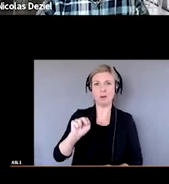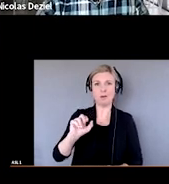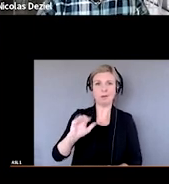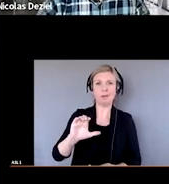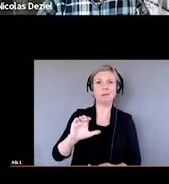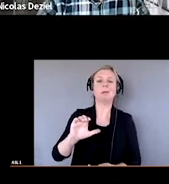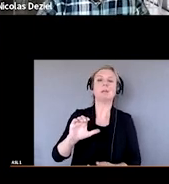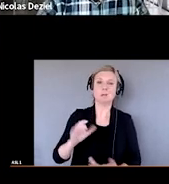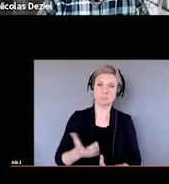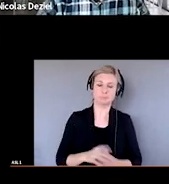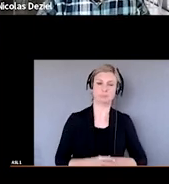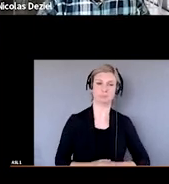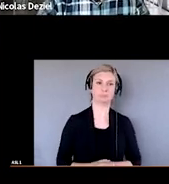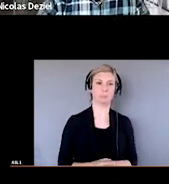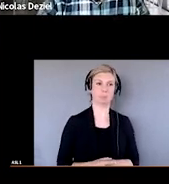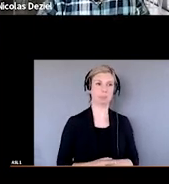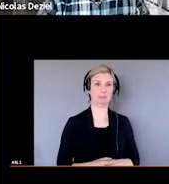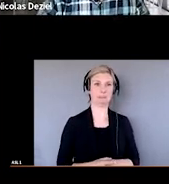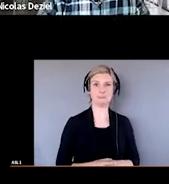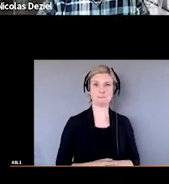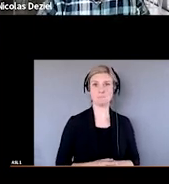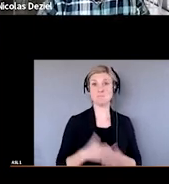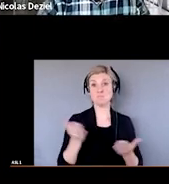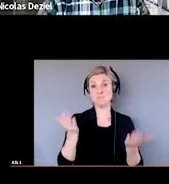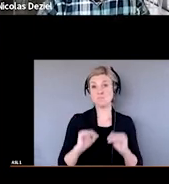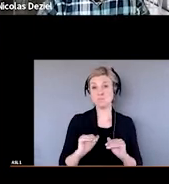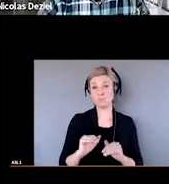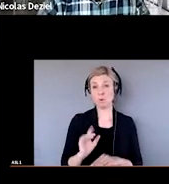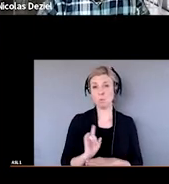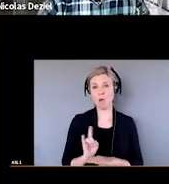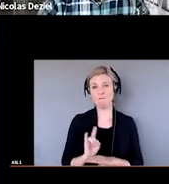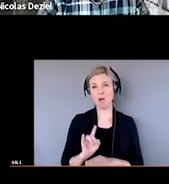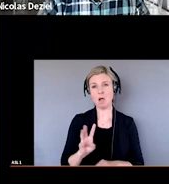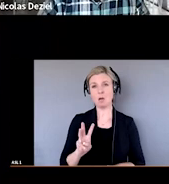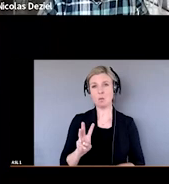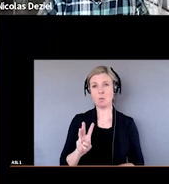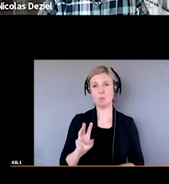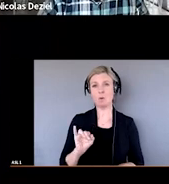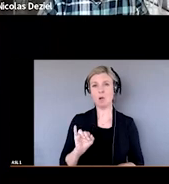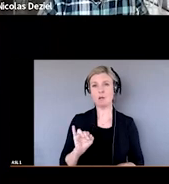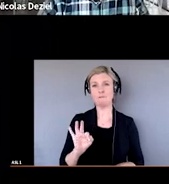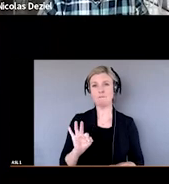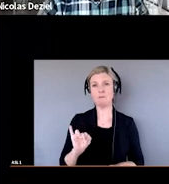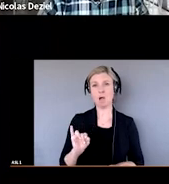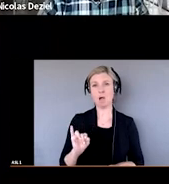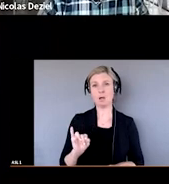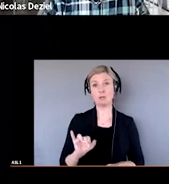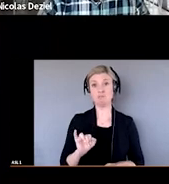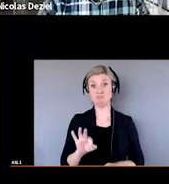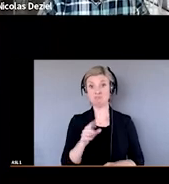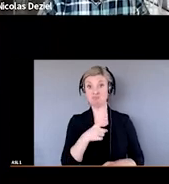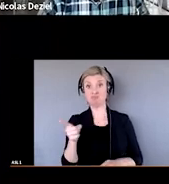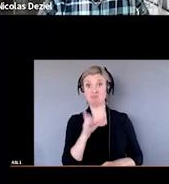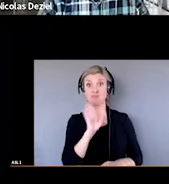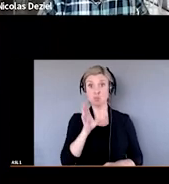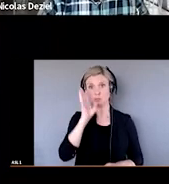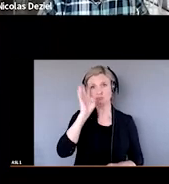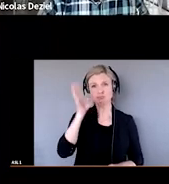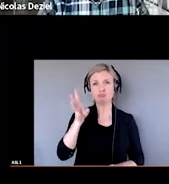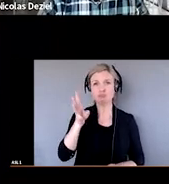product that they're selling. Same for Wi-Fi capabilities. If you are designing a new invention that relies